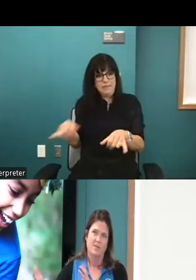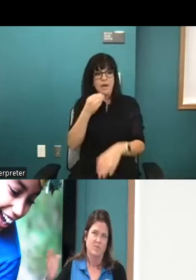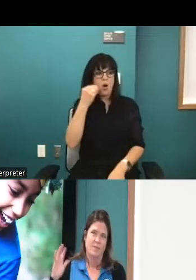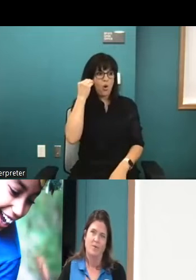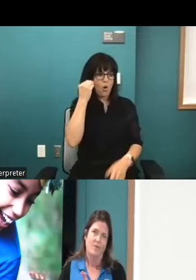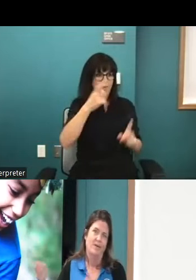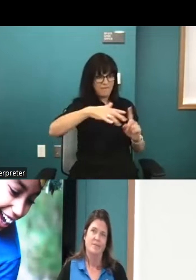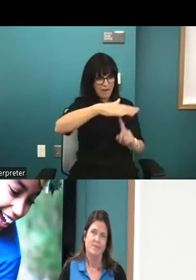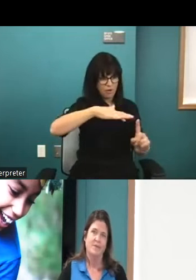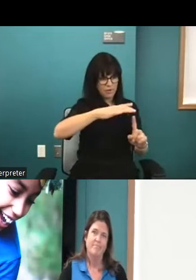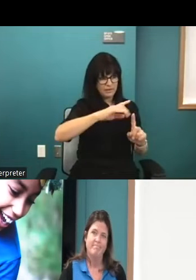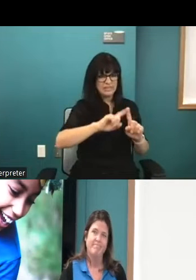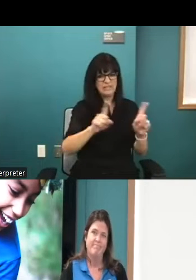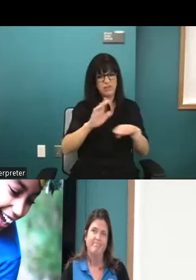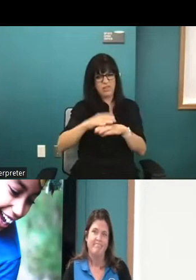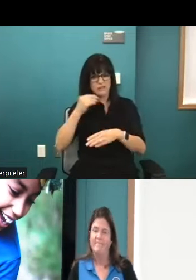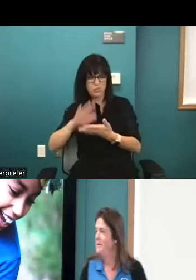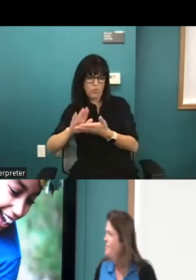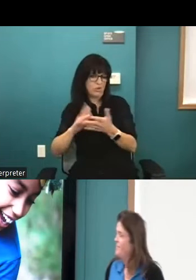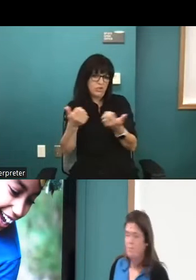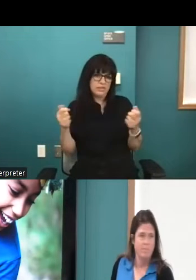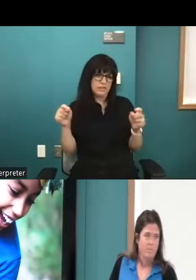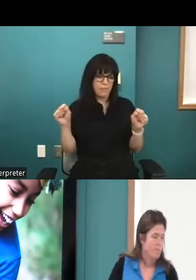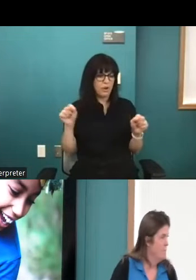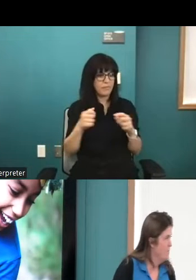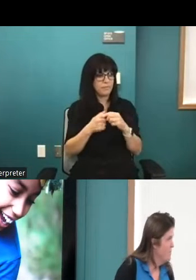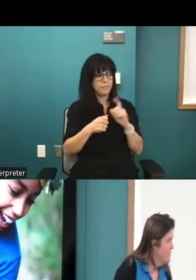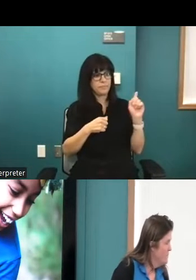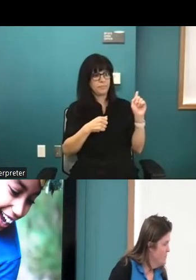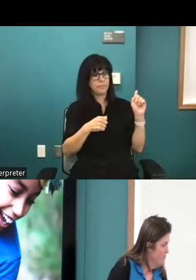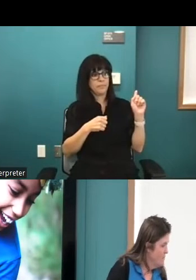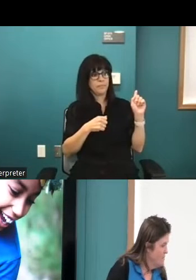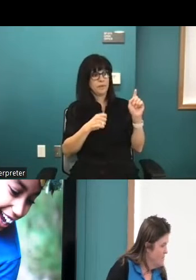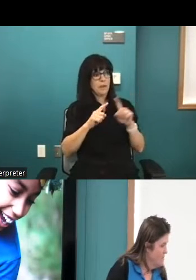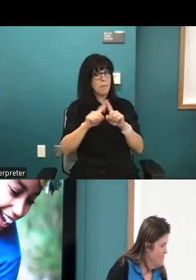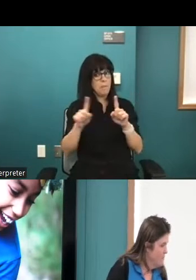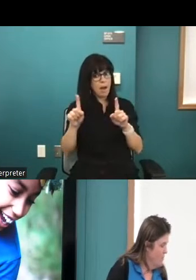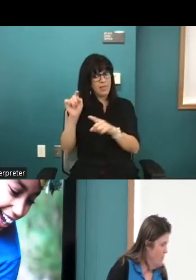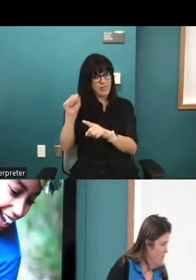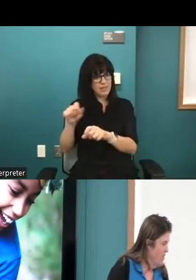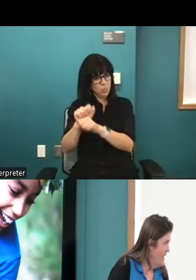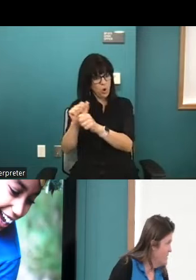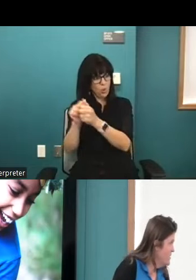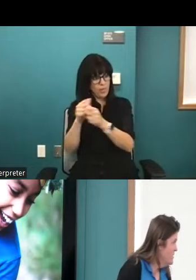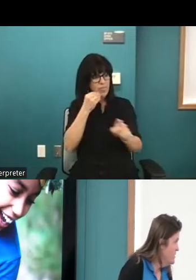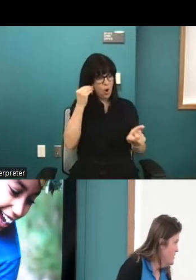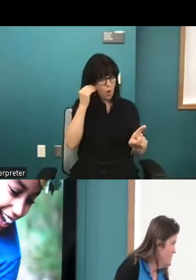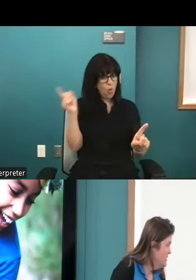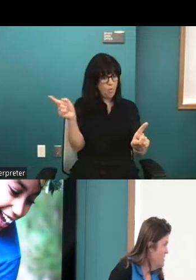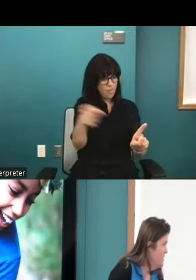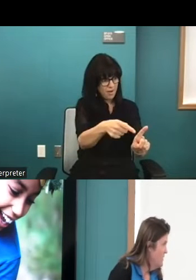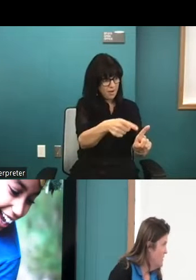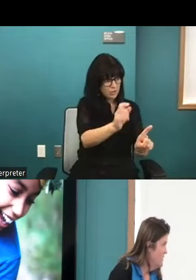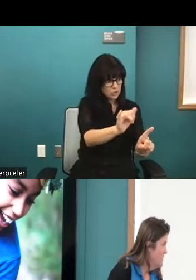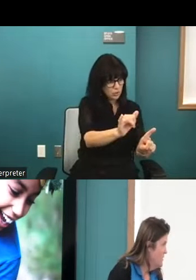environment has their separate one. So. To work with the home system as well? Will the Roger X? Will they